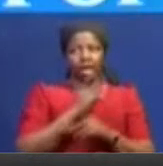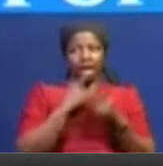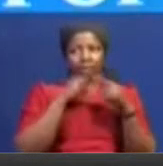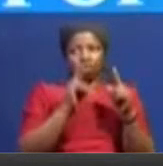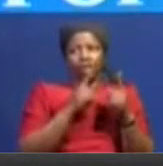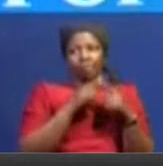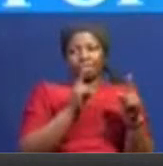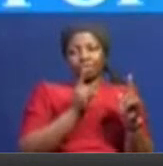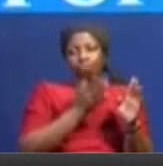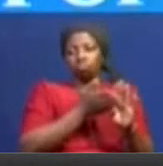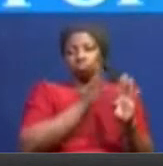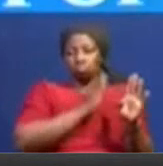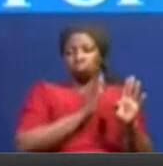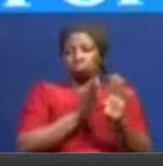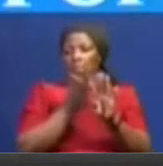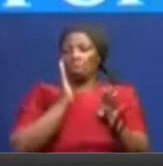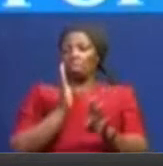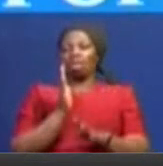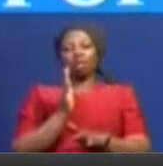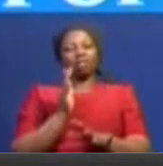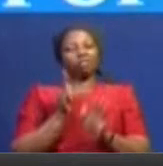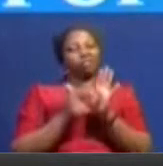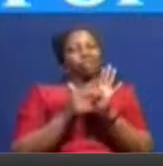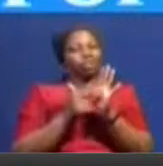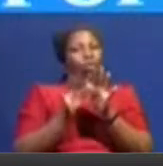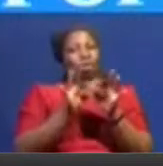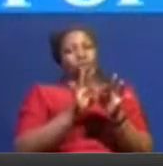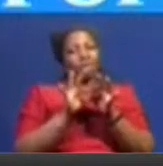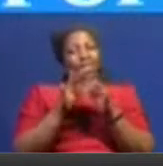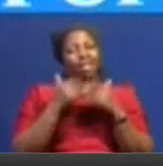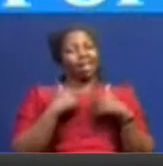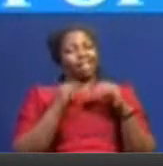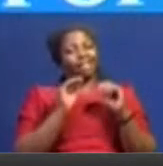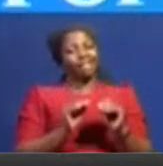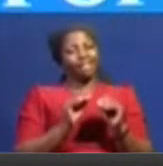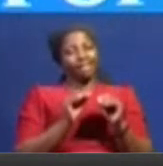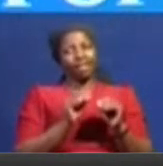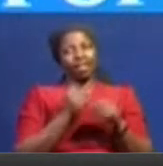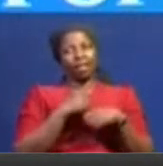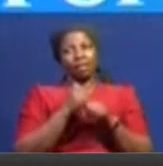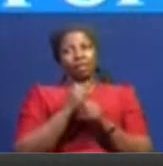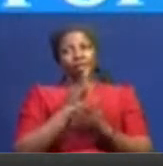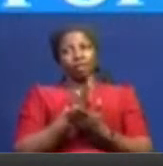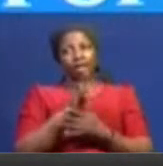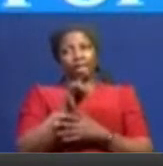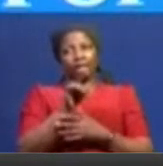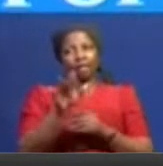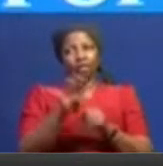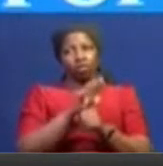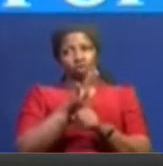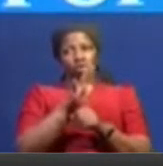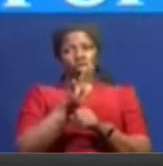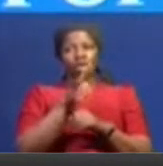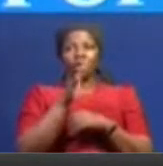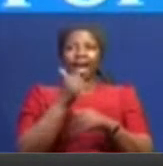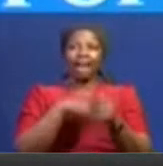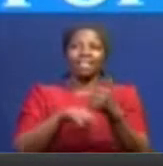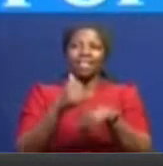creates disunity. It creates the image that that whole activity was not free and fair.